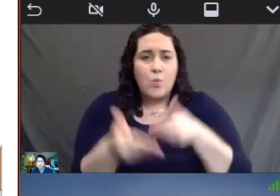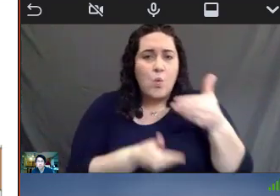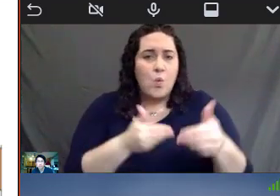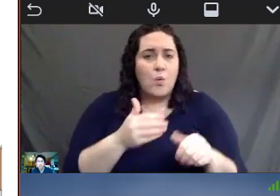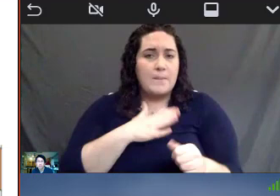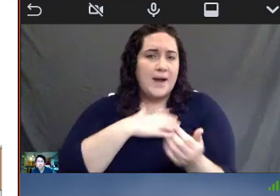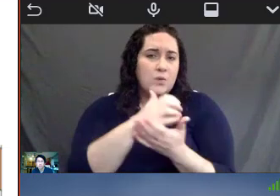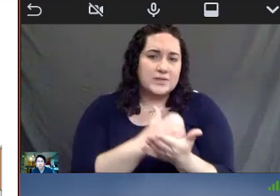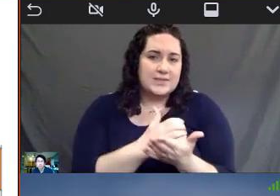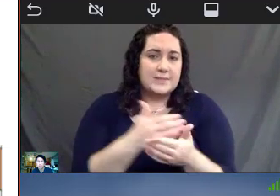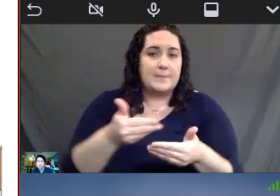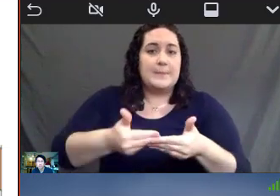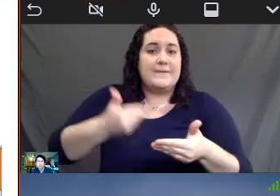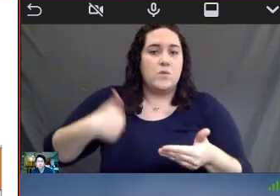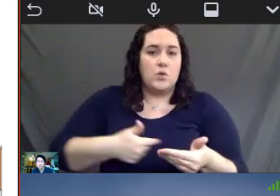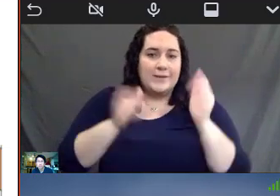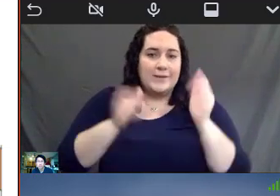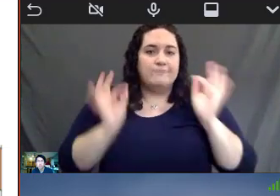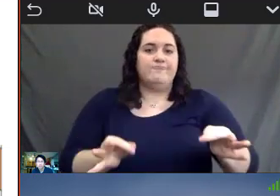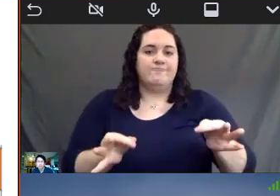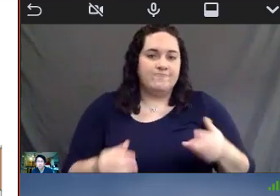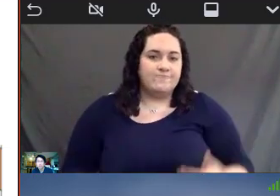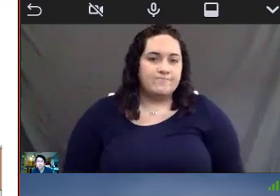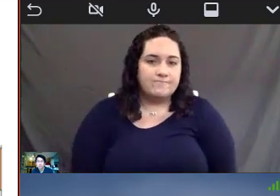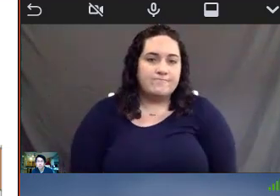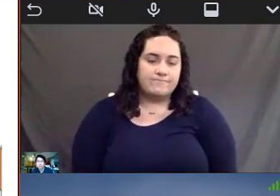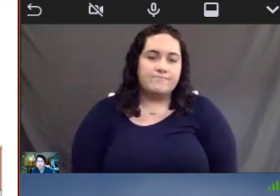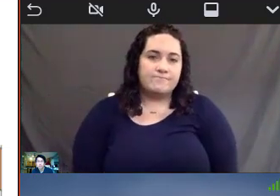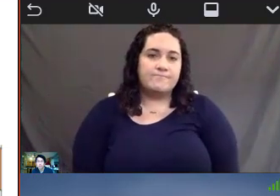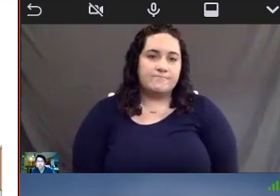finalize particular details for our final exam.